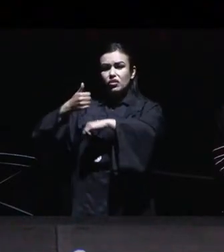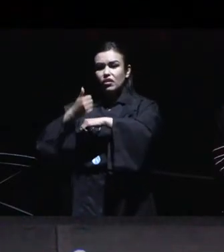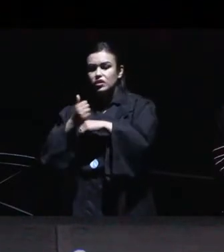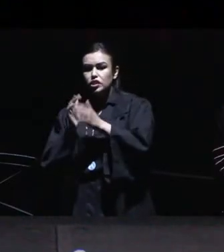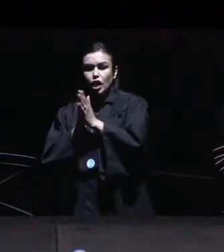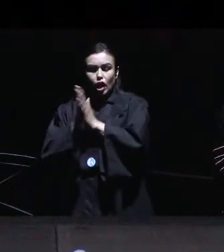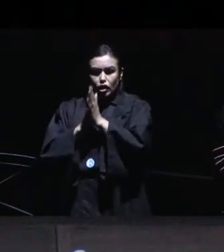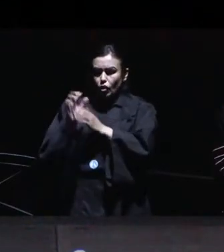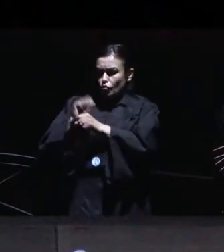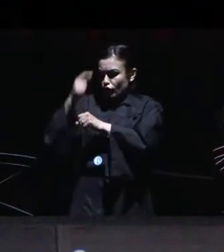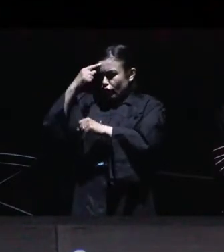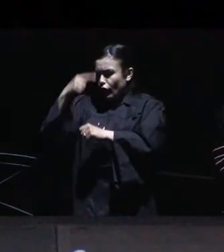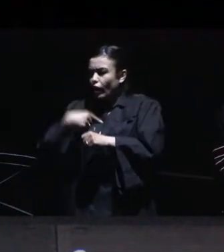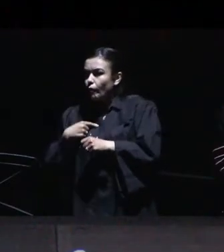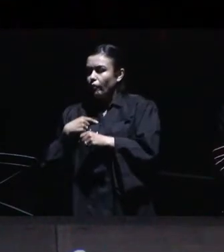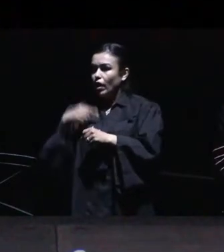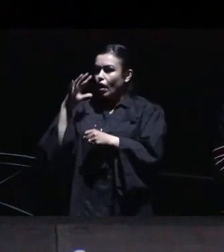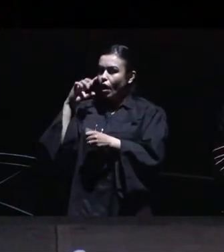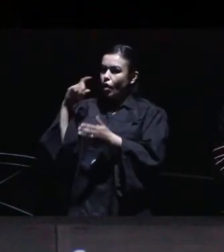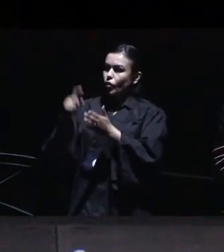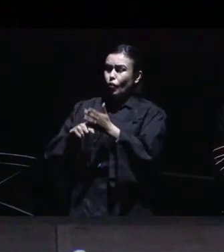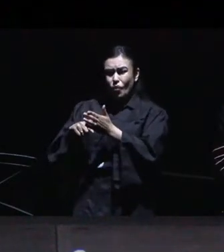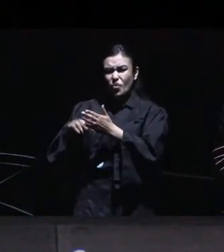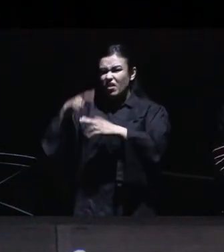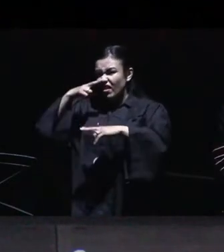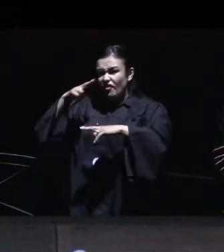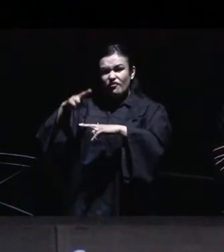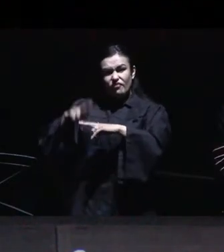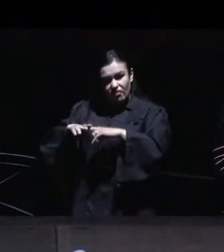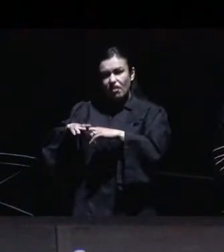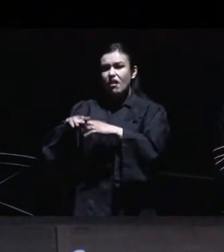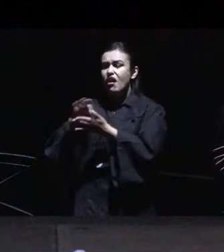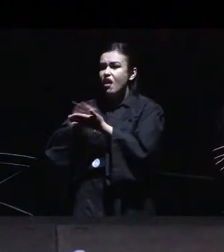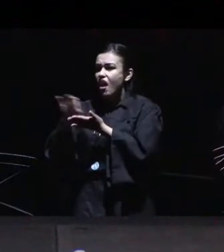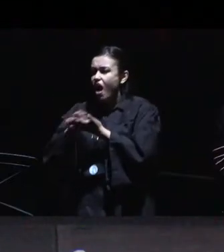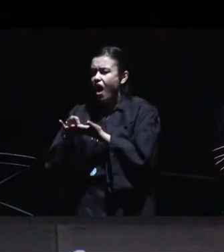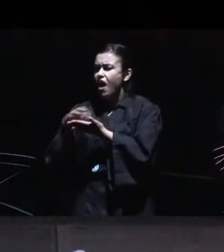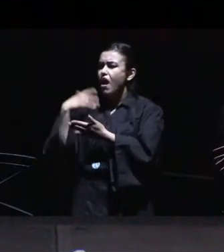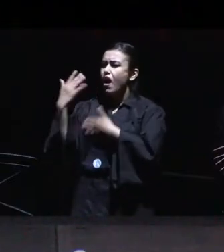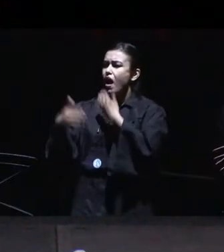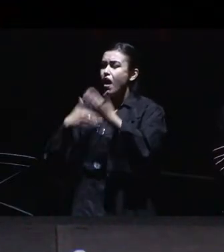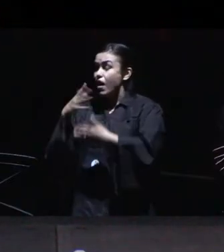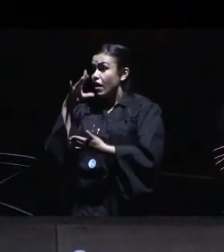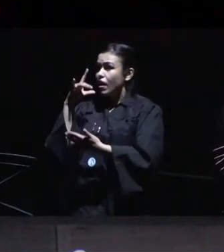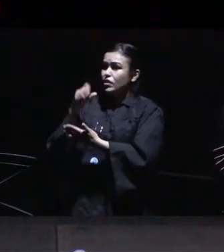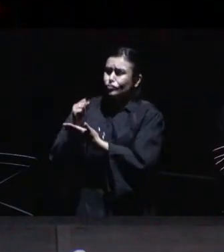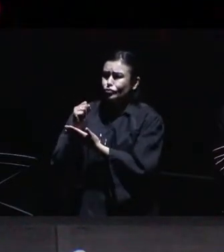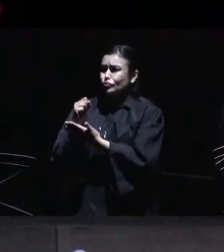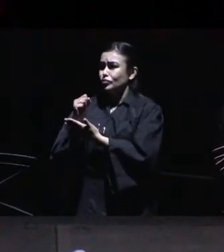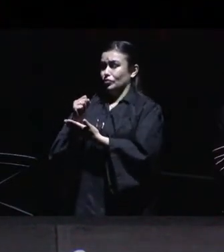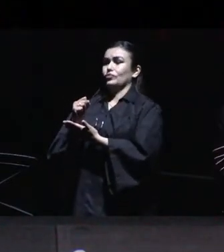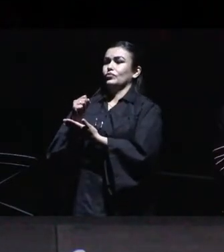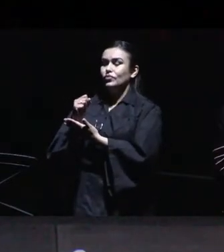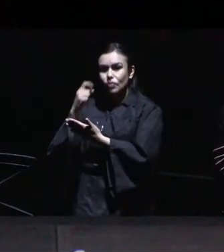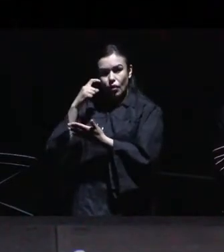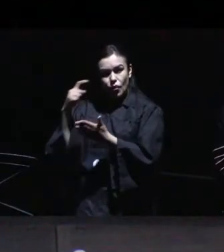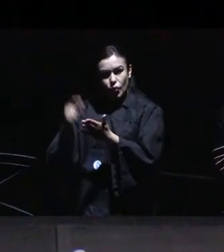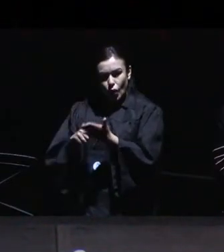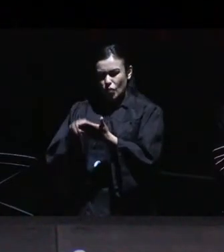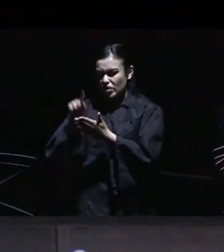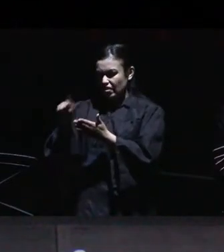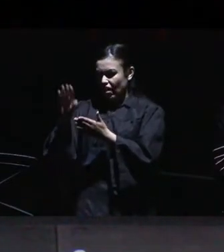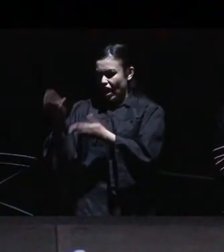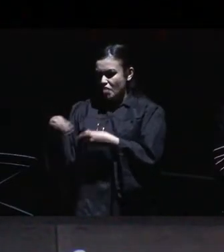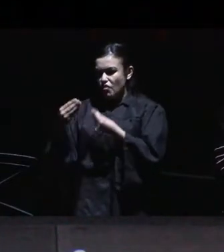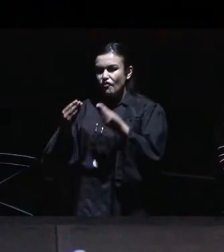and fun. I saw firsthand in that classroom how accounting gives you the language